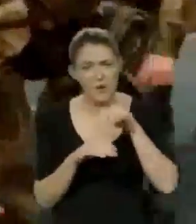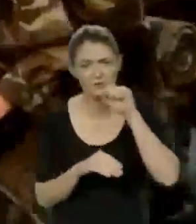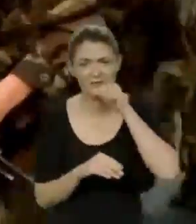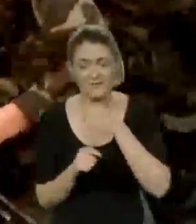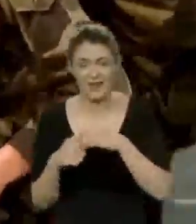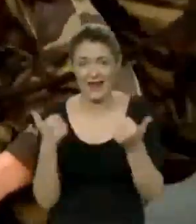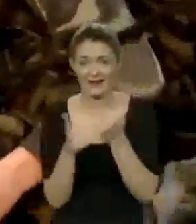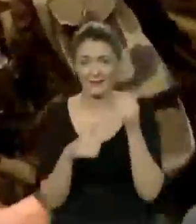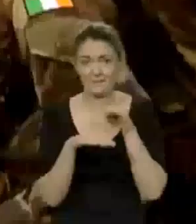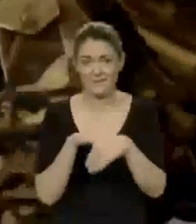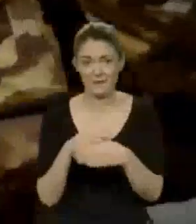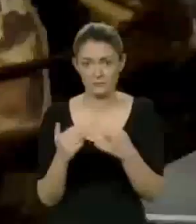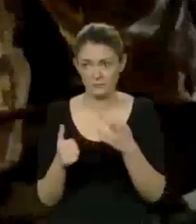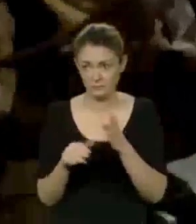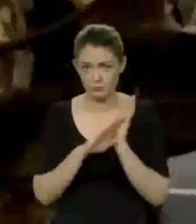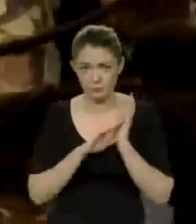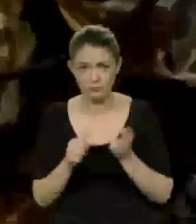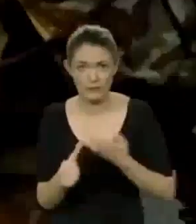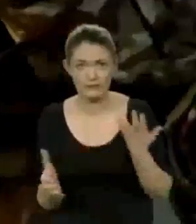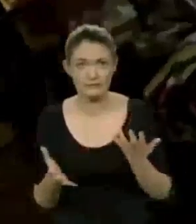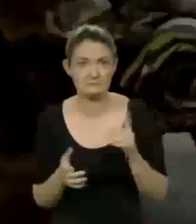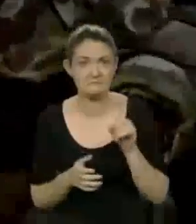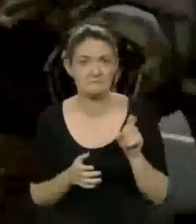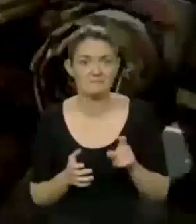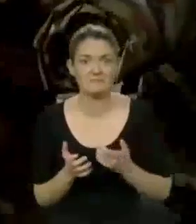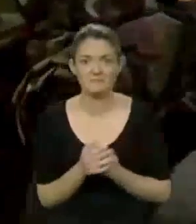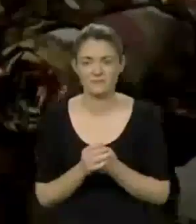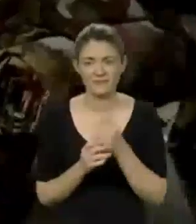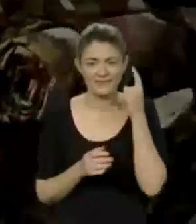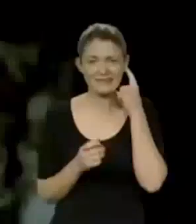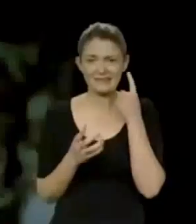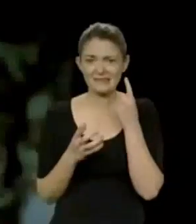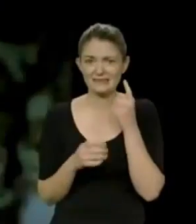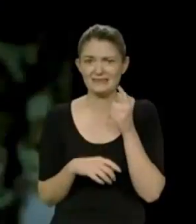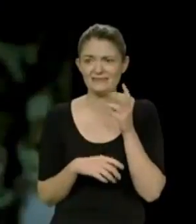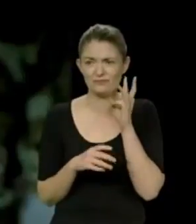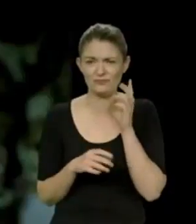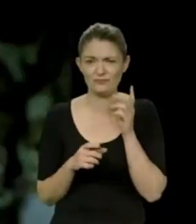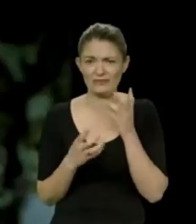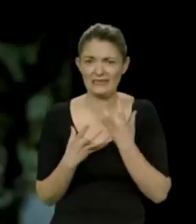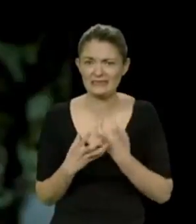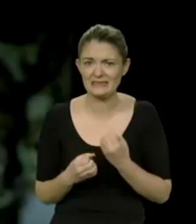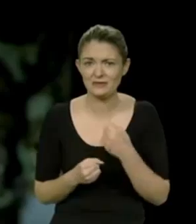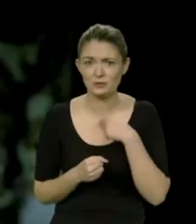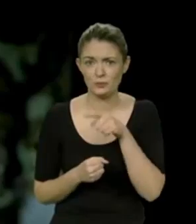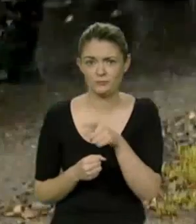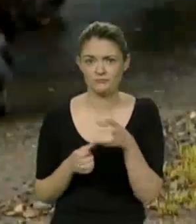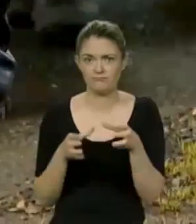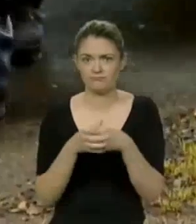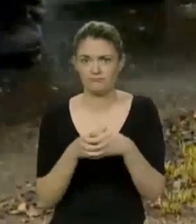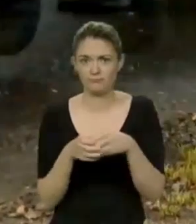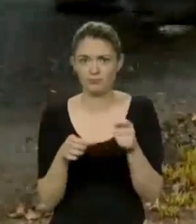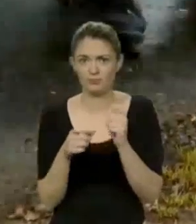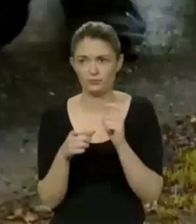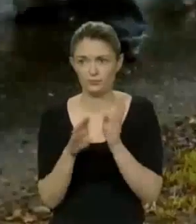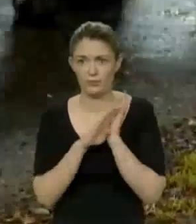But are the recruits ready? There's a sense of dread, I suppose, within the troop because the